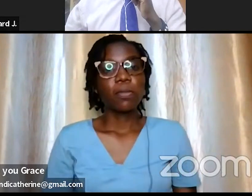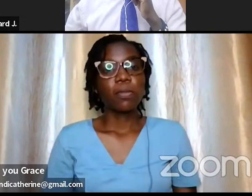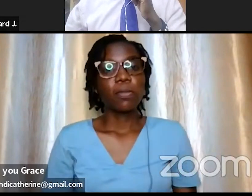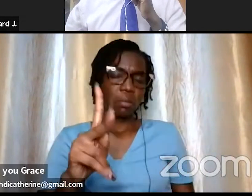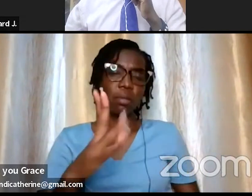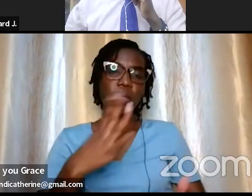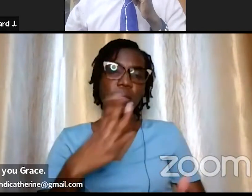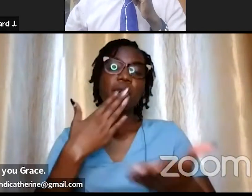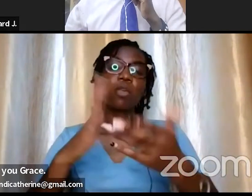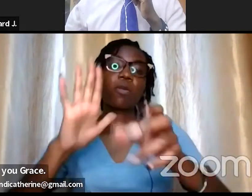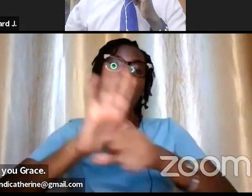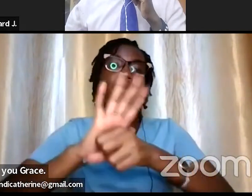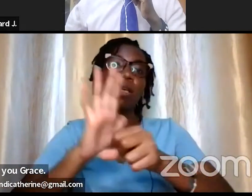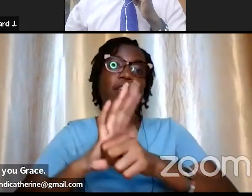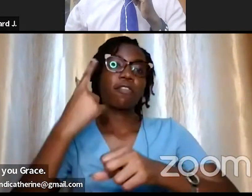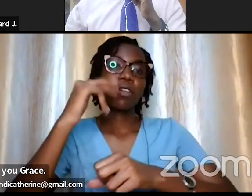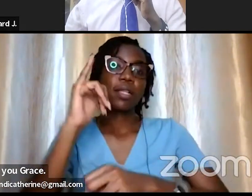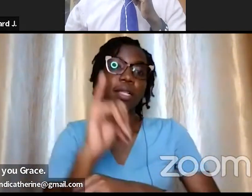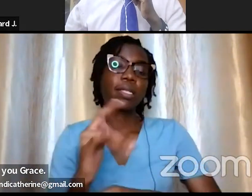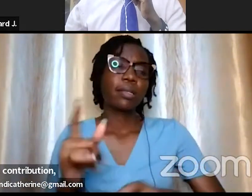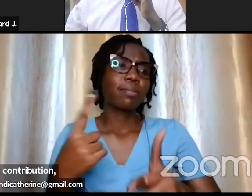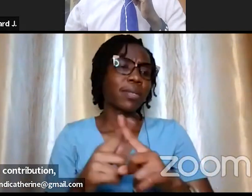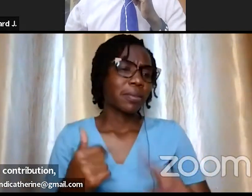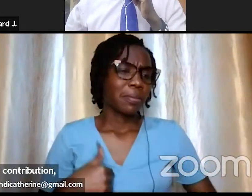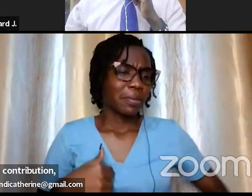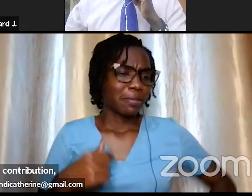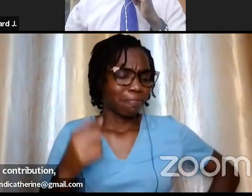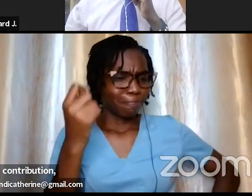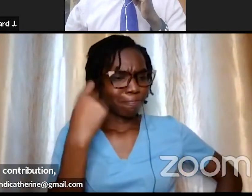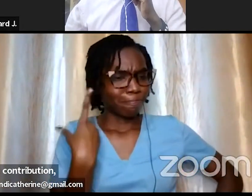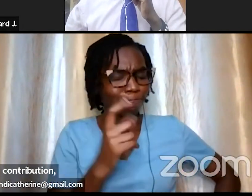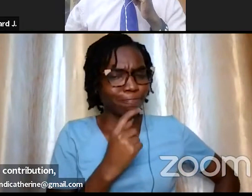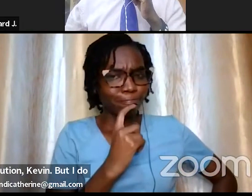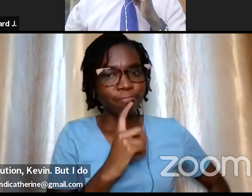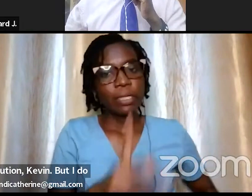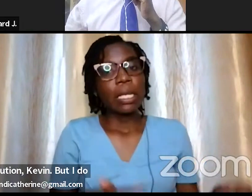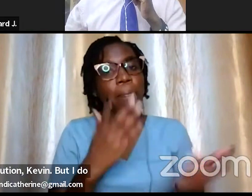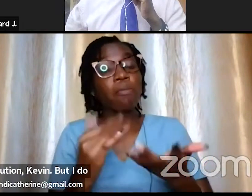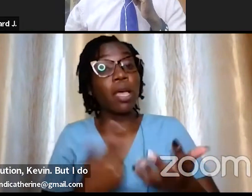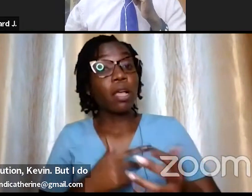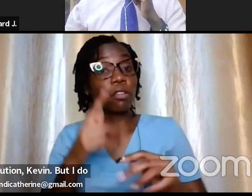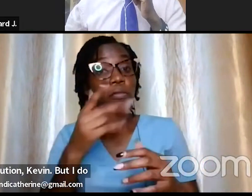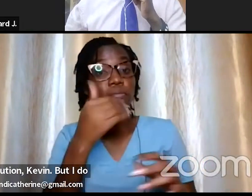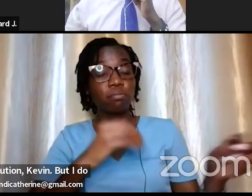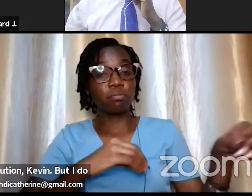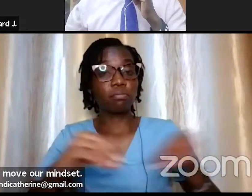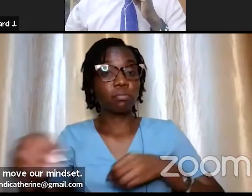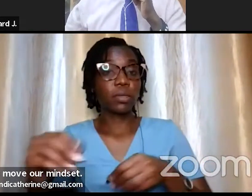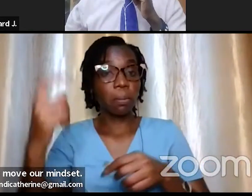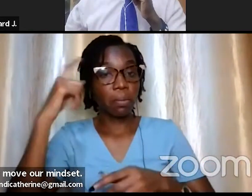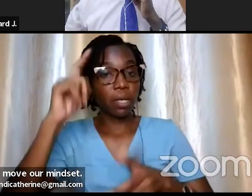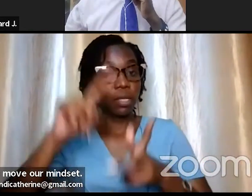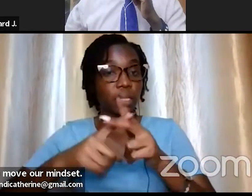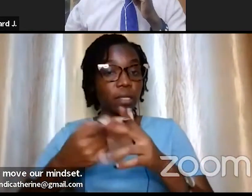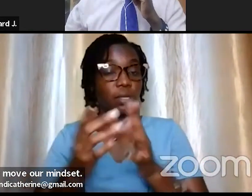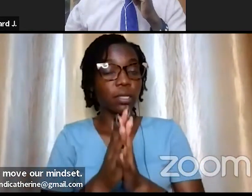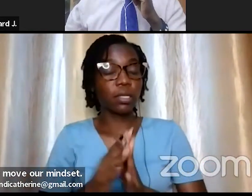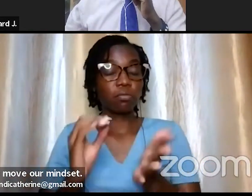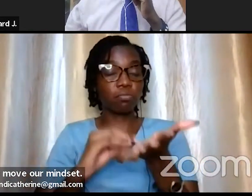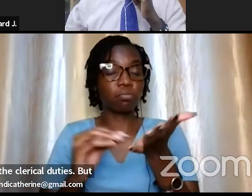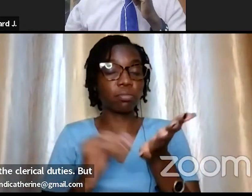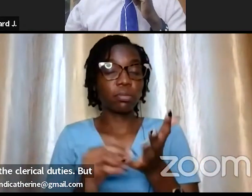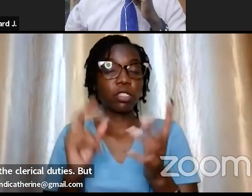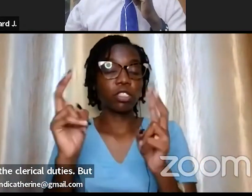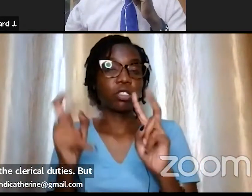contribution, Kevin. But I do understand that we need to move our mindset. We need to move away from the clerical duties.